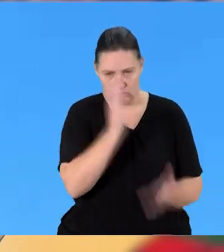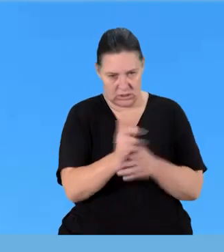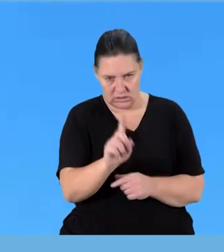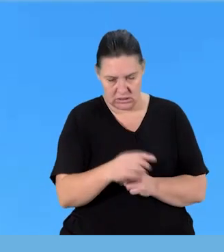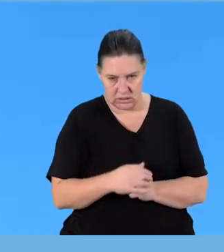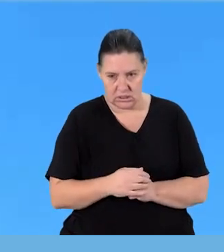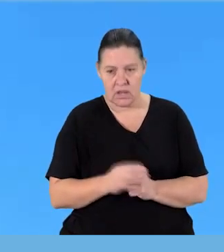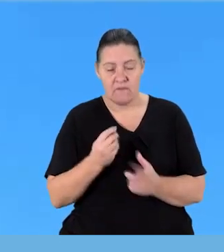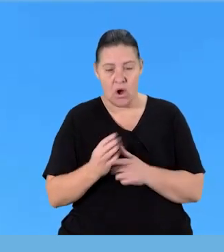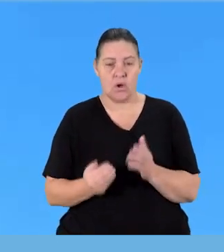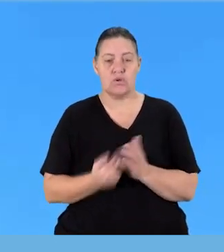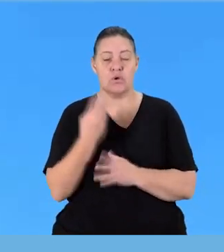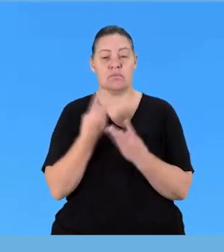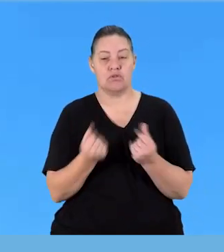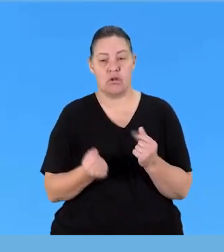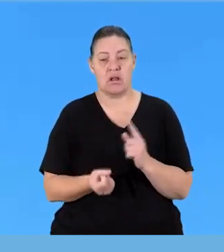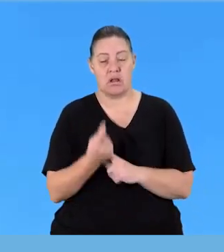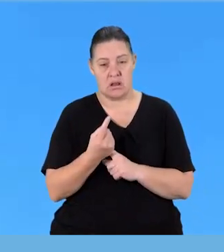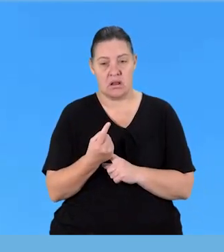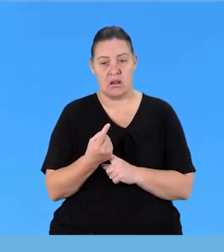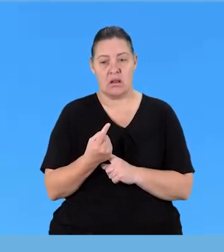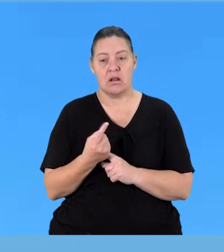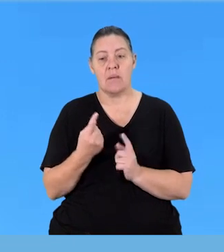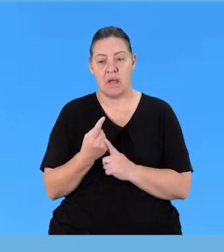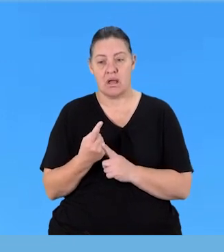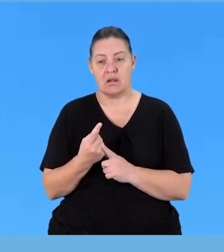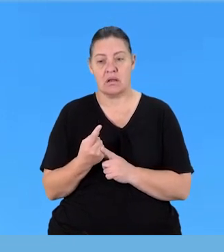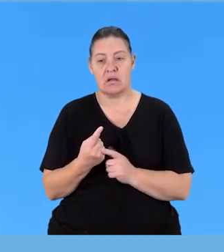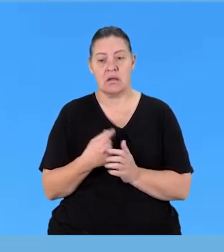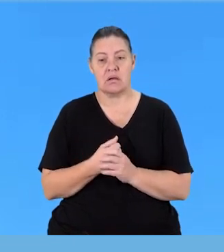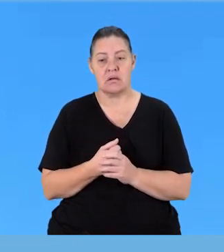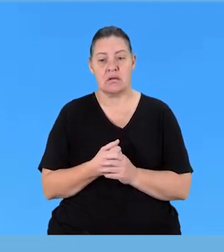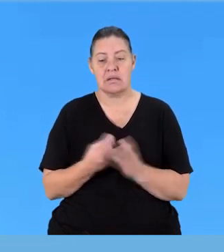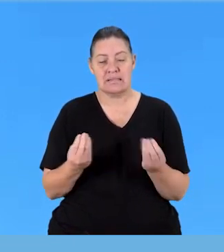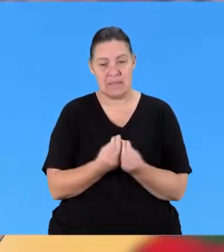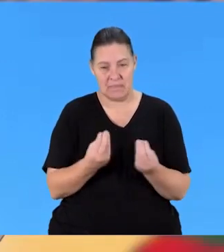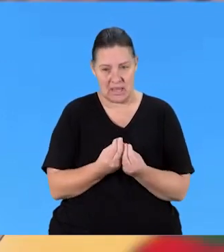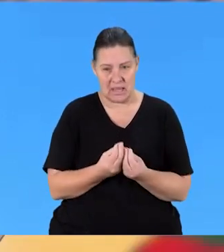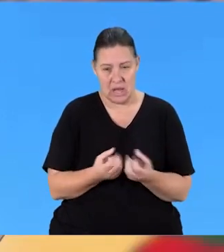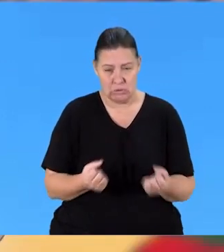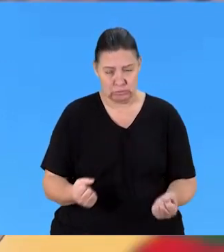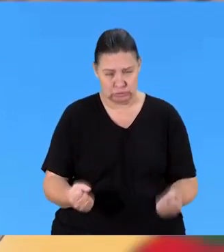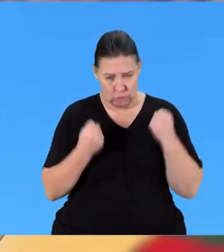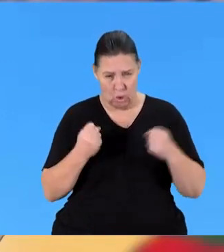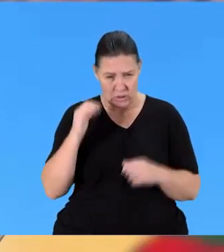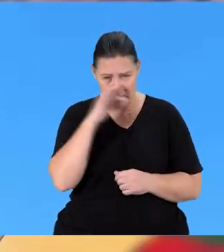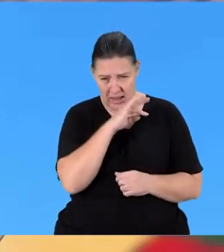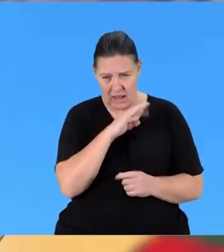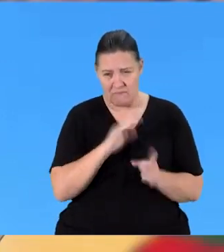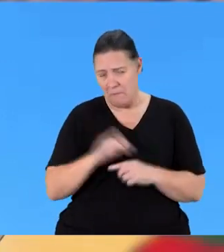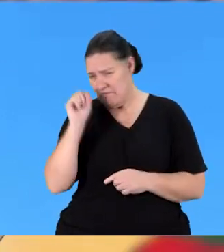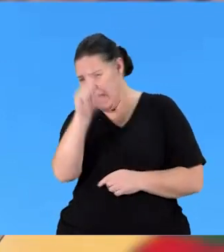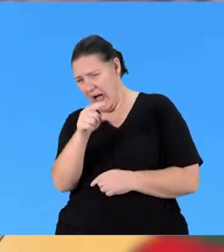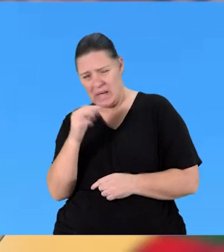For instance, when a new material that has a strong smell is formed, So when you are forming something that has a strong smell, you